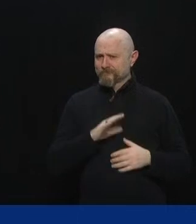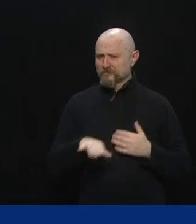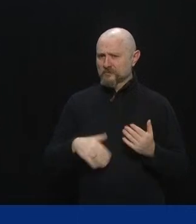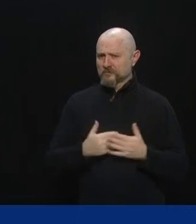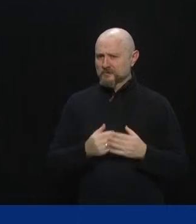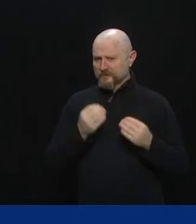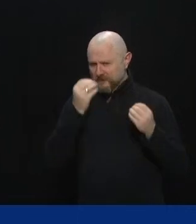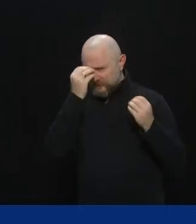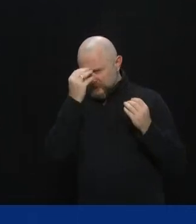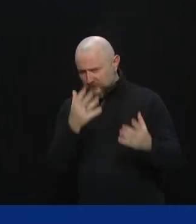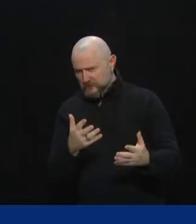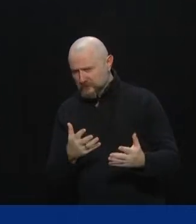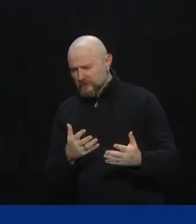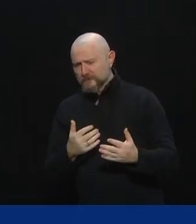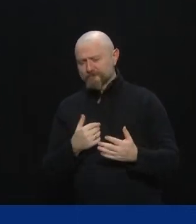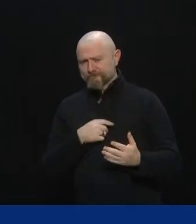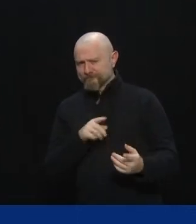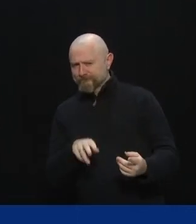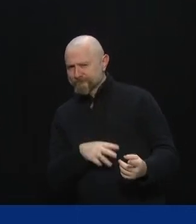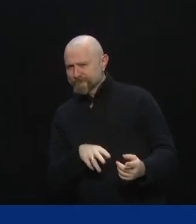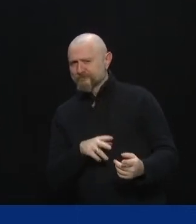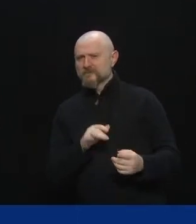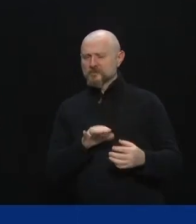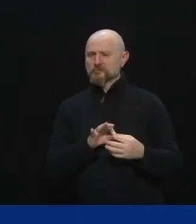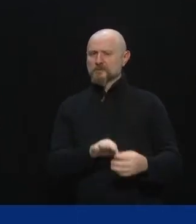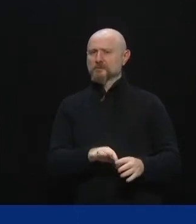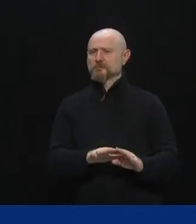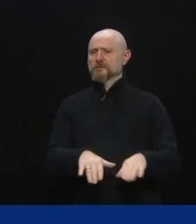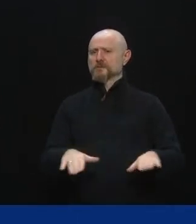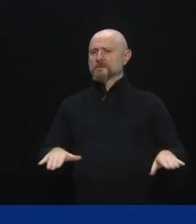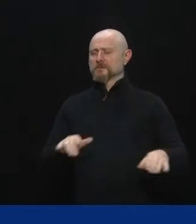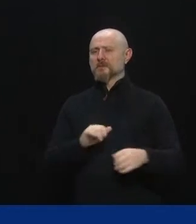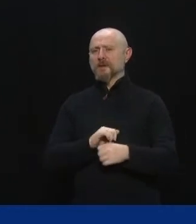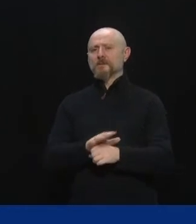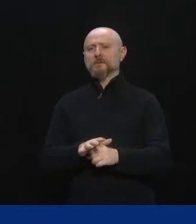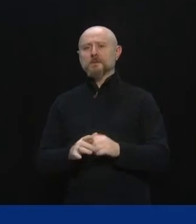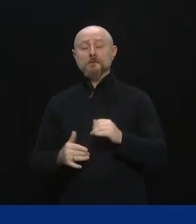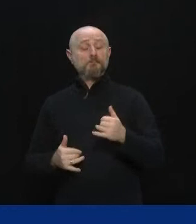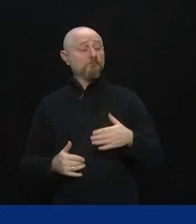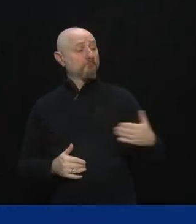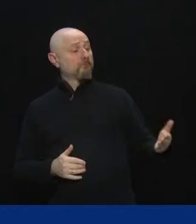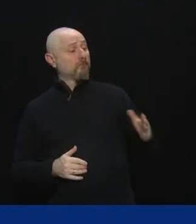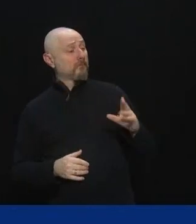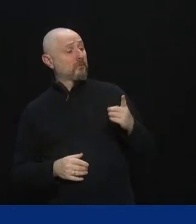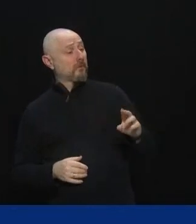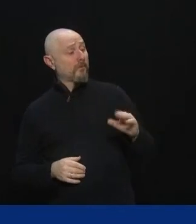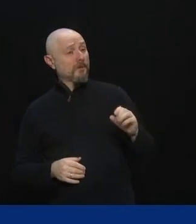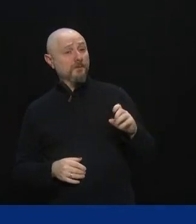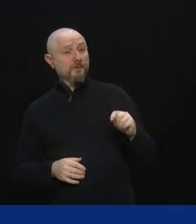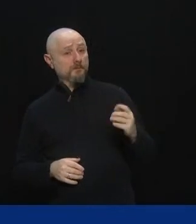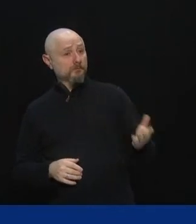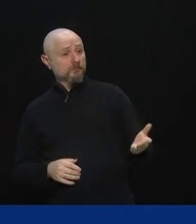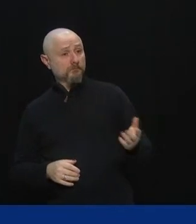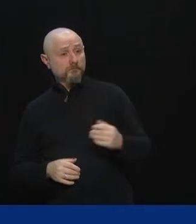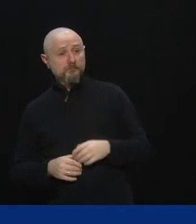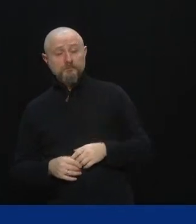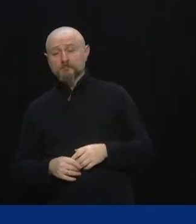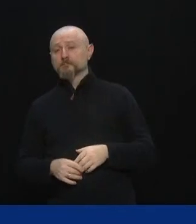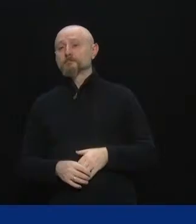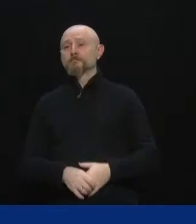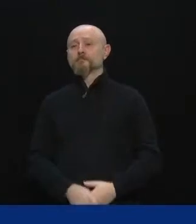assessing the situation when it comes to children and COVID. So Dr. Bassett, if you could talk to us about what you're seeing, I'd